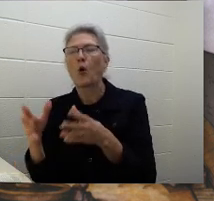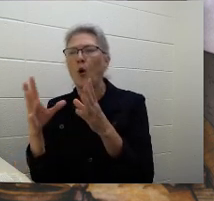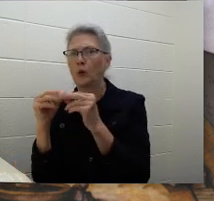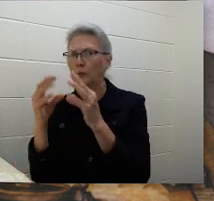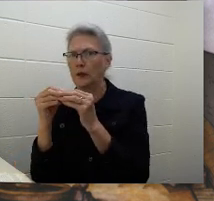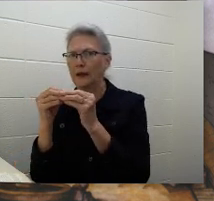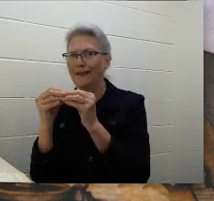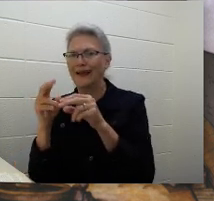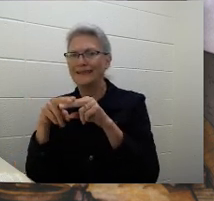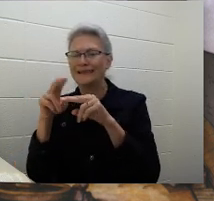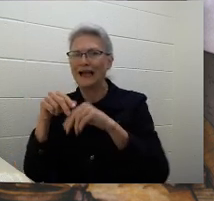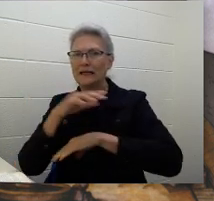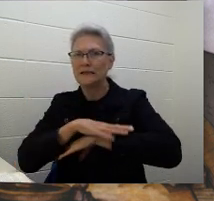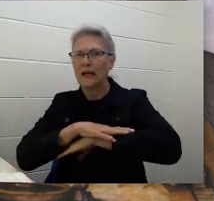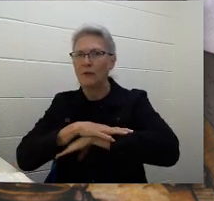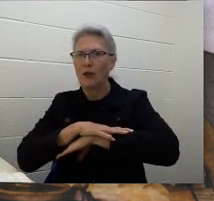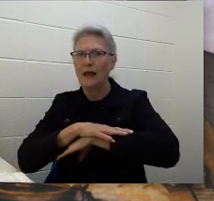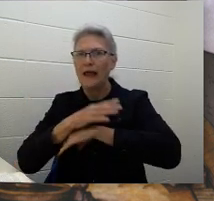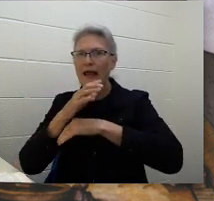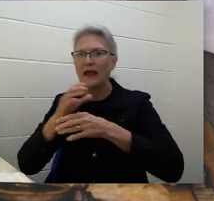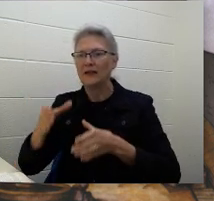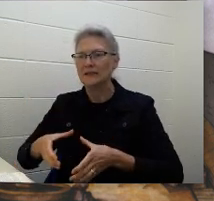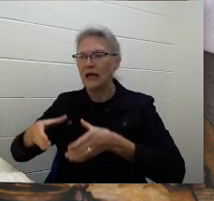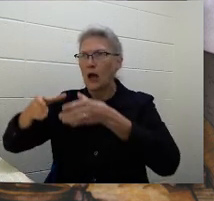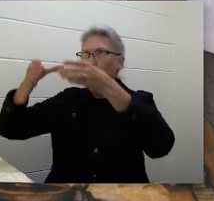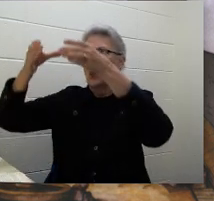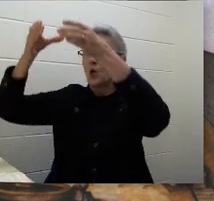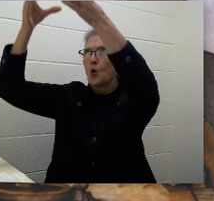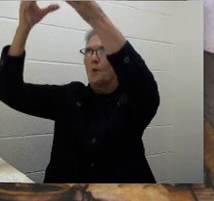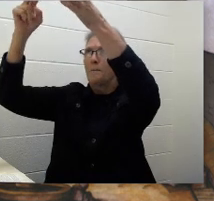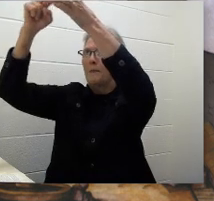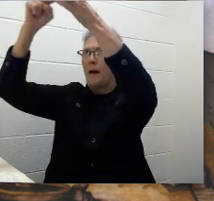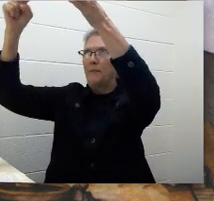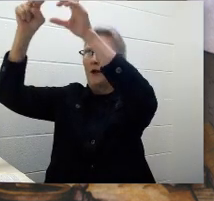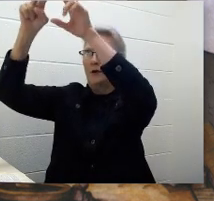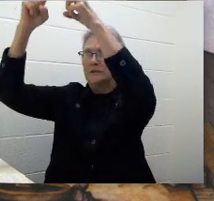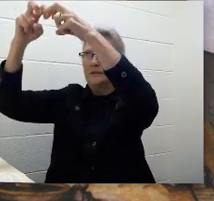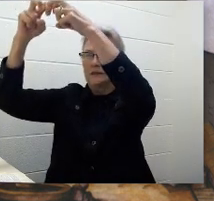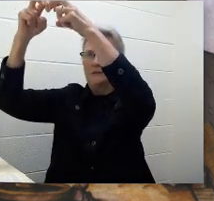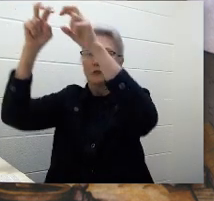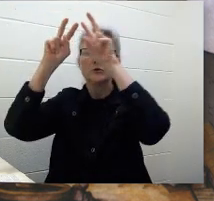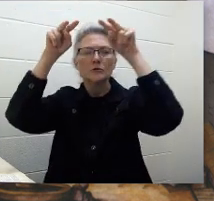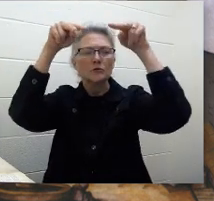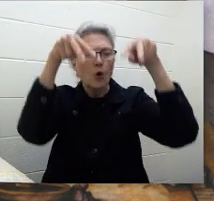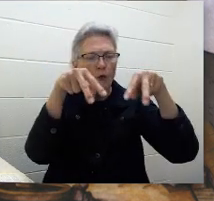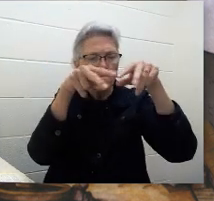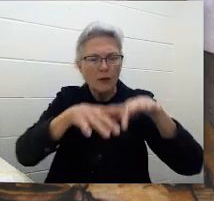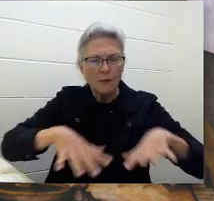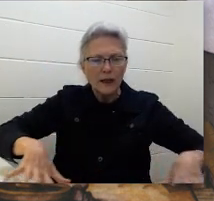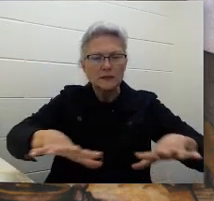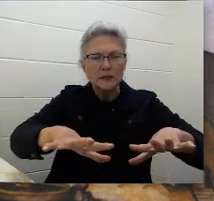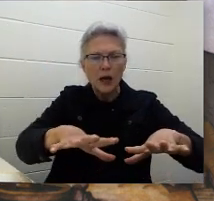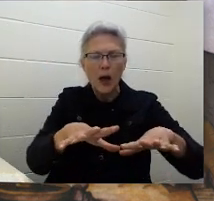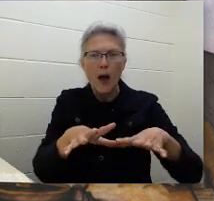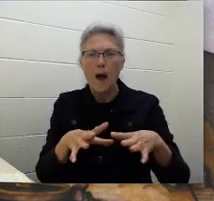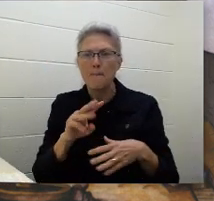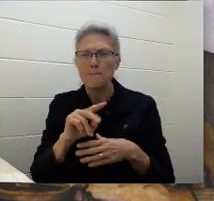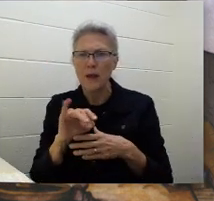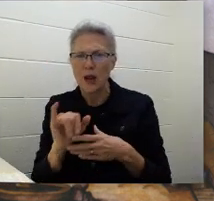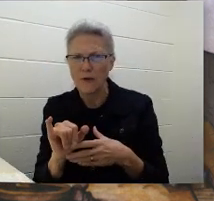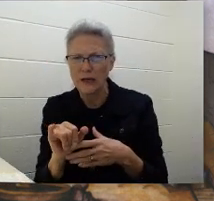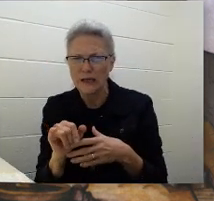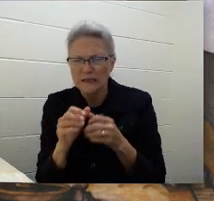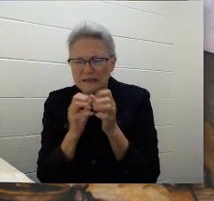hall, which looked out over the plaza. Mary's hands were clasped tightly in front of her.